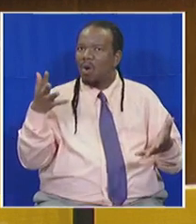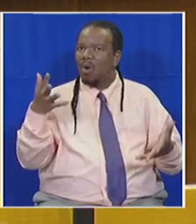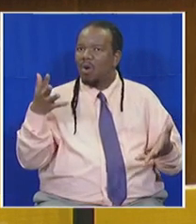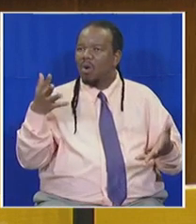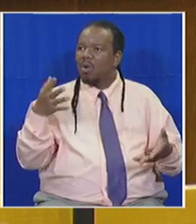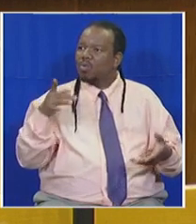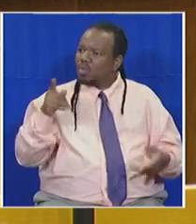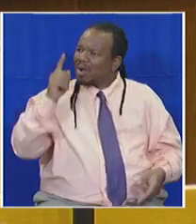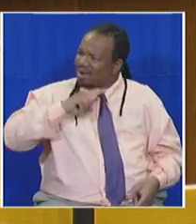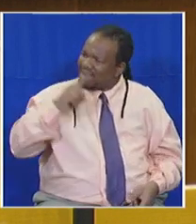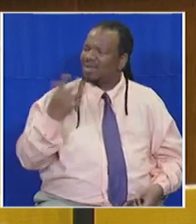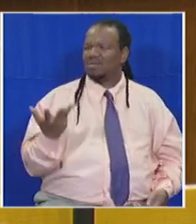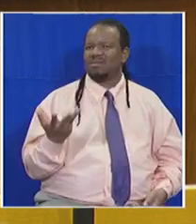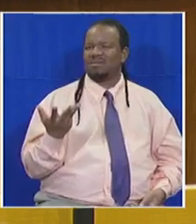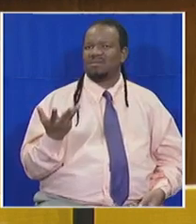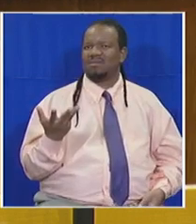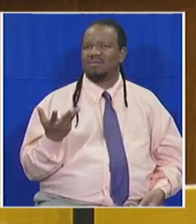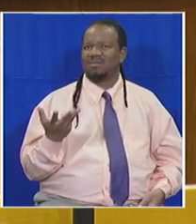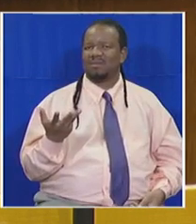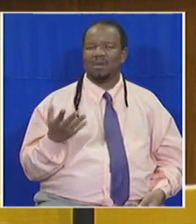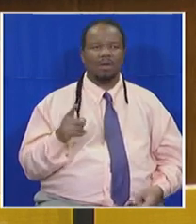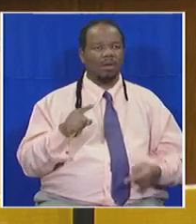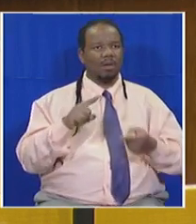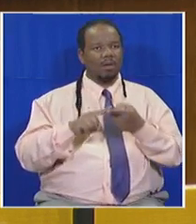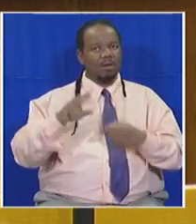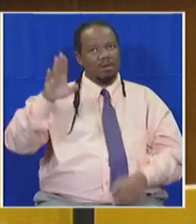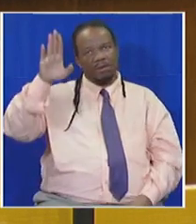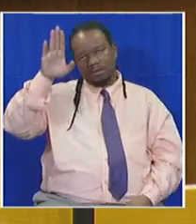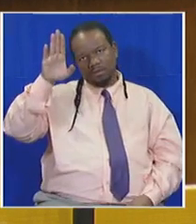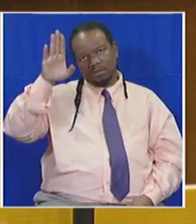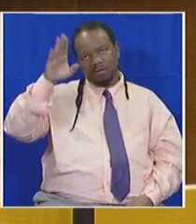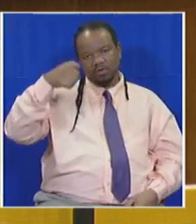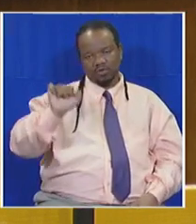lying. On a point of order, House Chair.